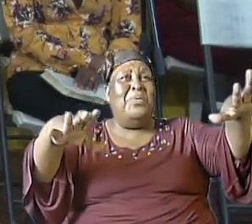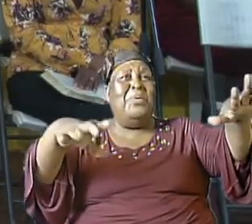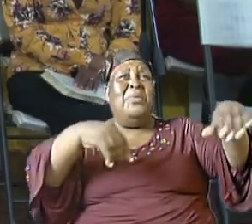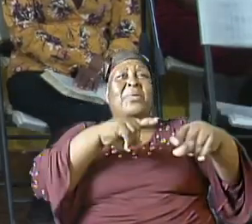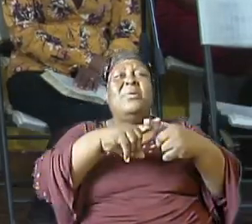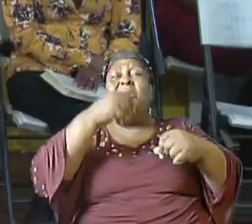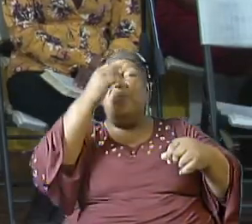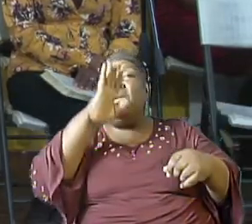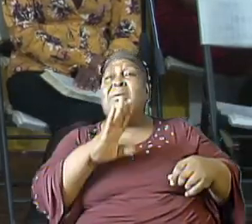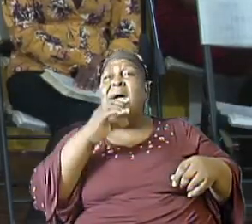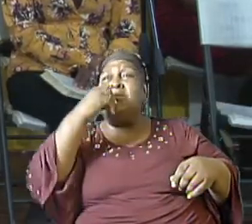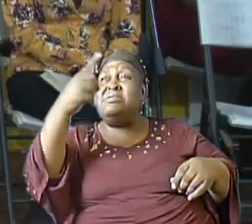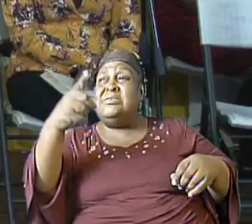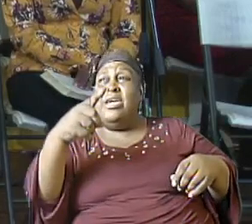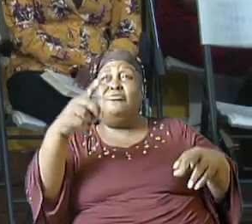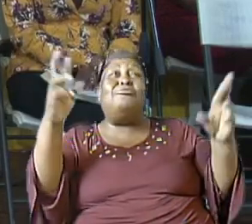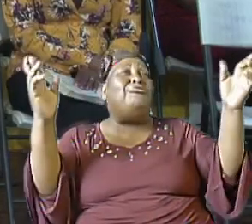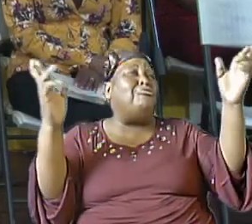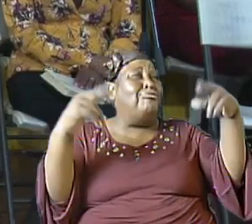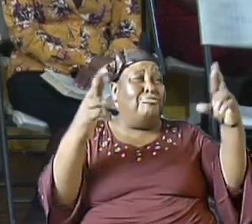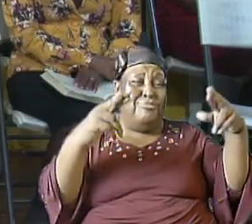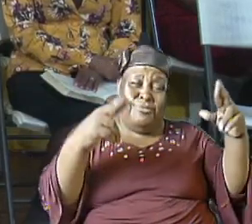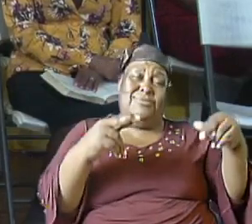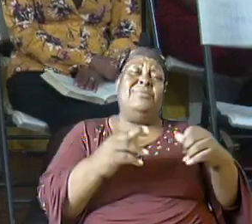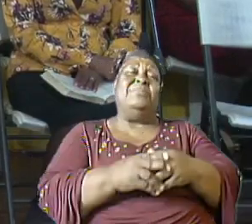Hallelujah. When God said, come, I'm ready.